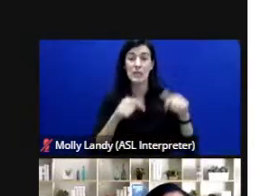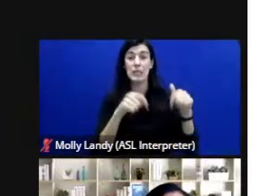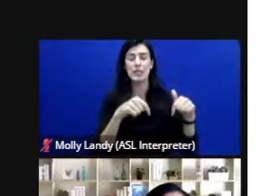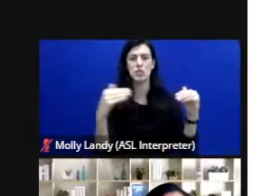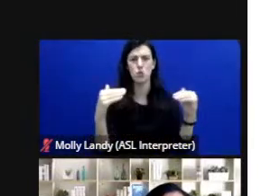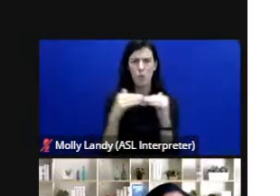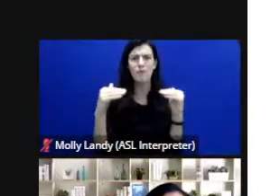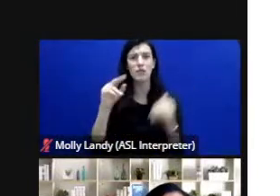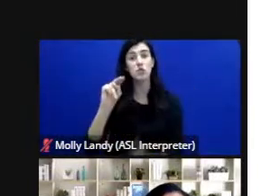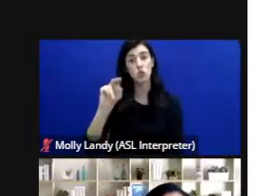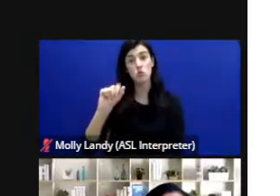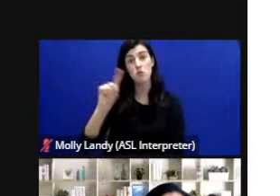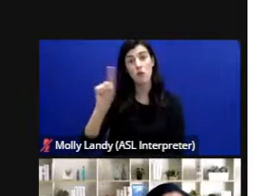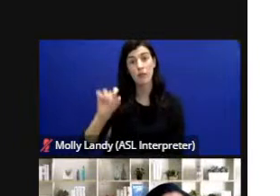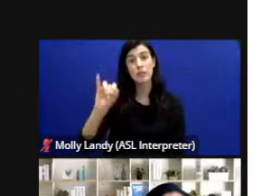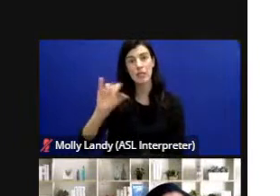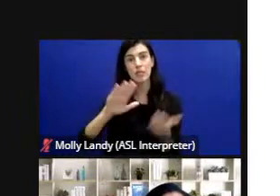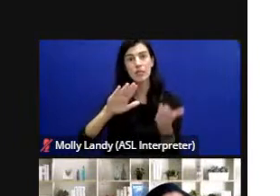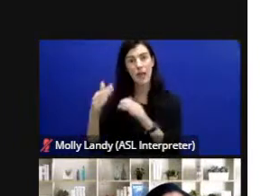the Nazi death camps.